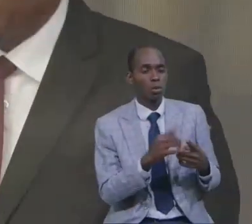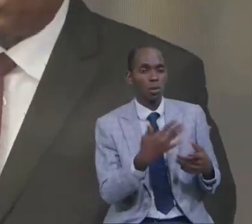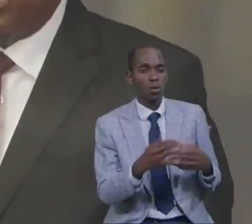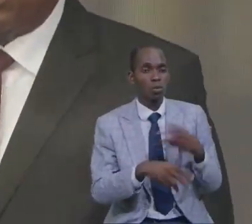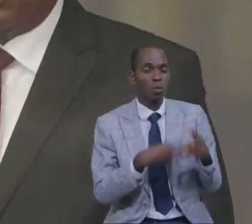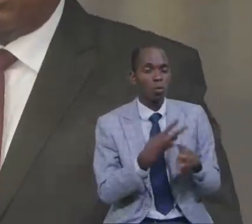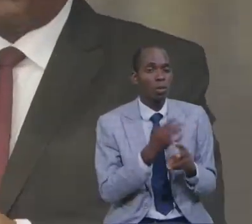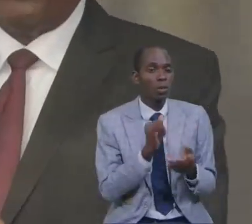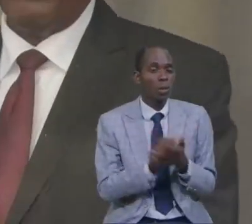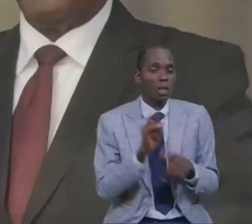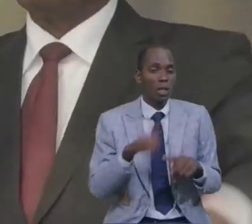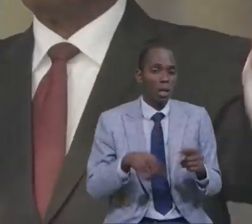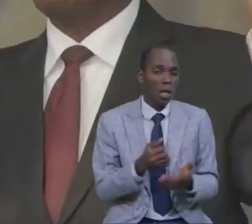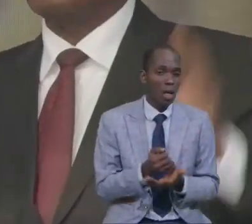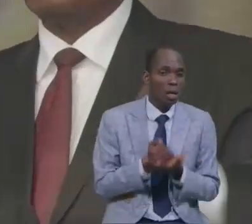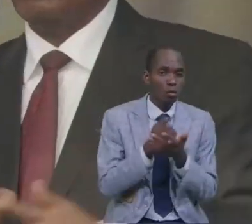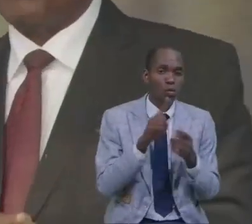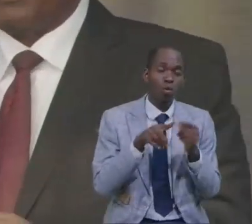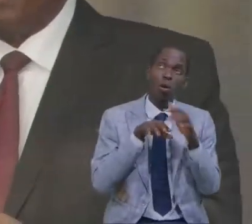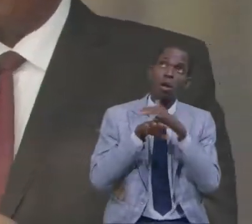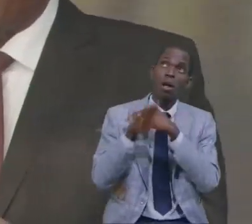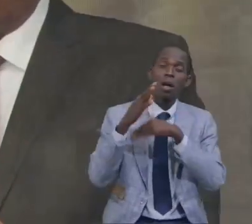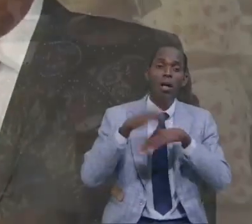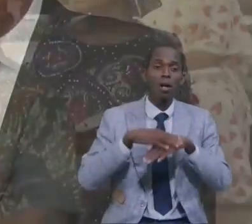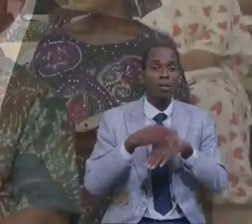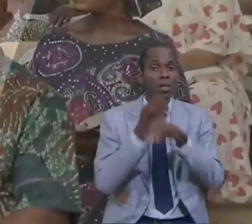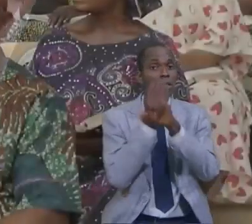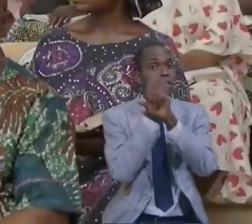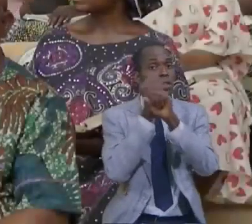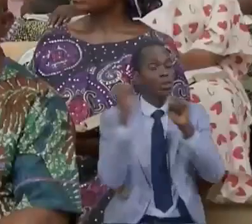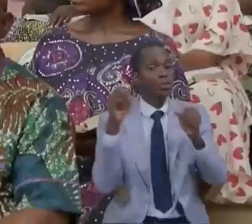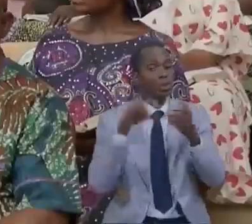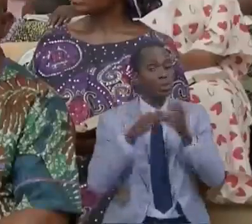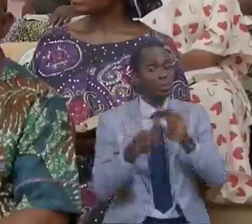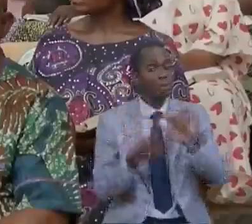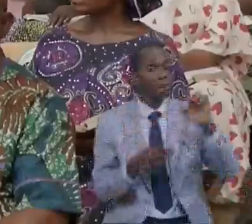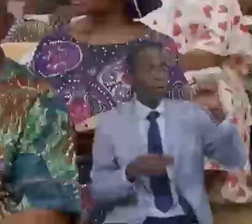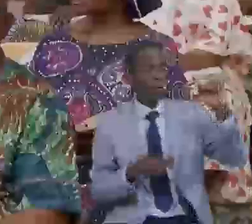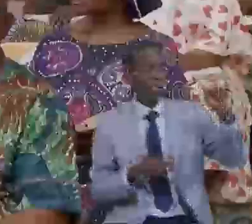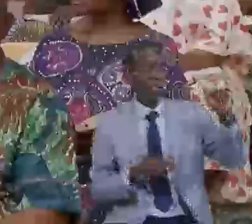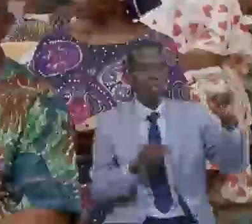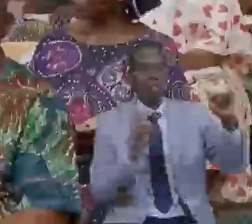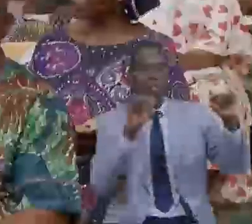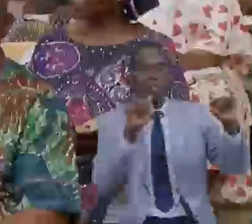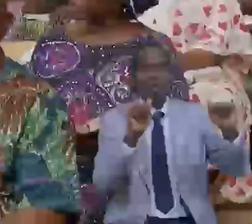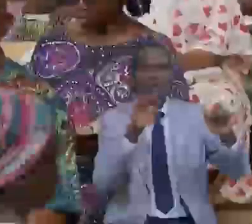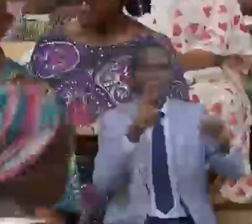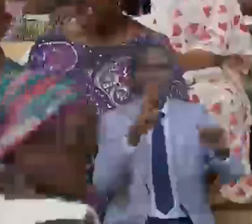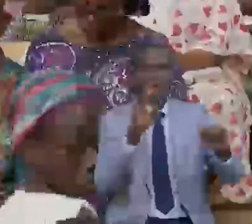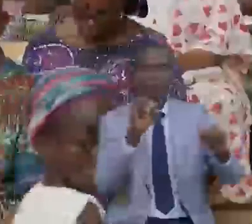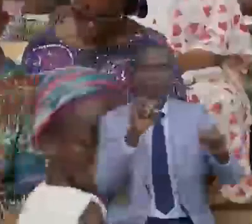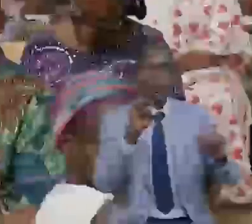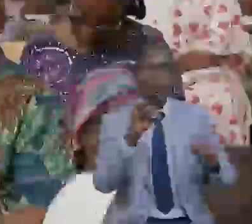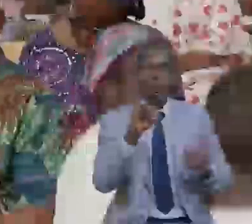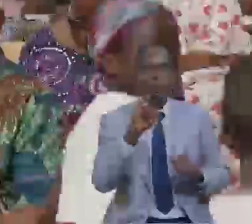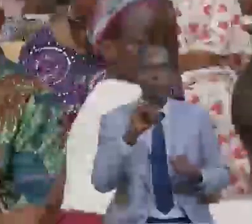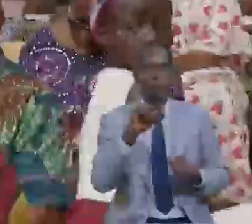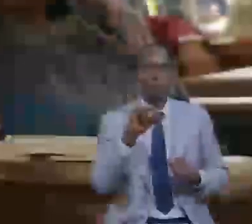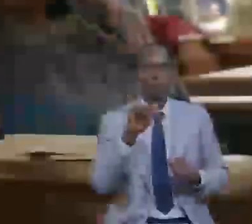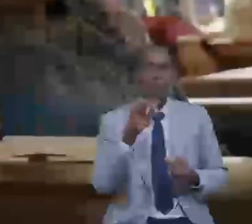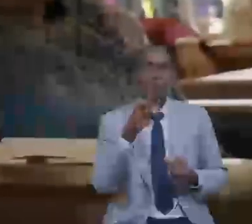abominations burnt off for good forever. Look at this in Acts chapter